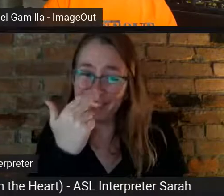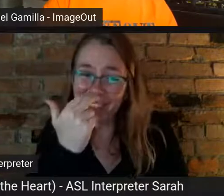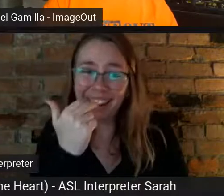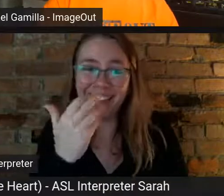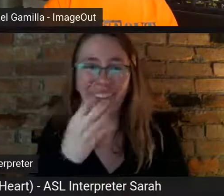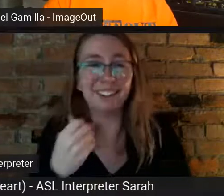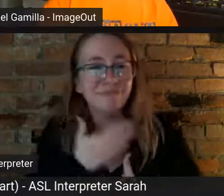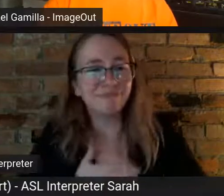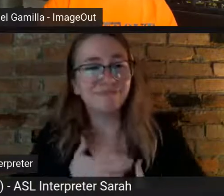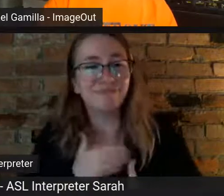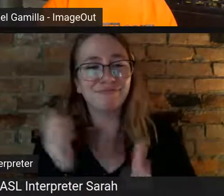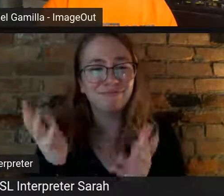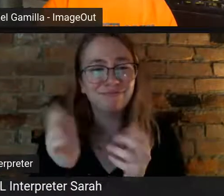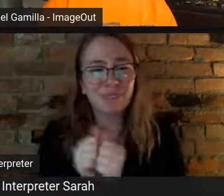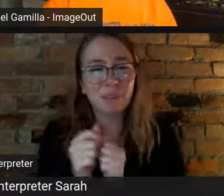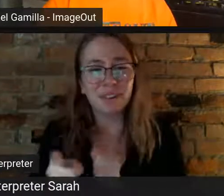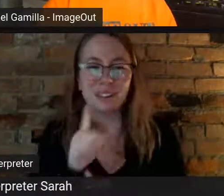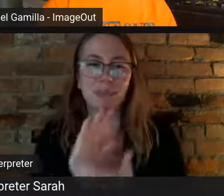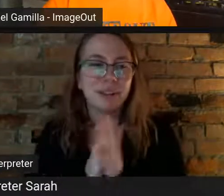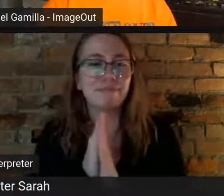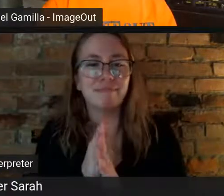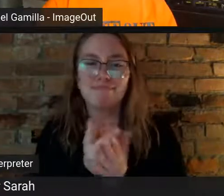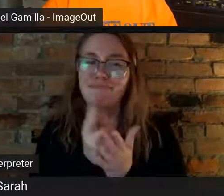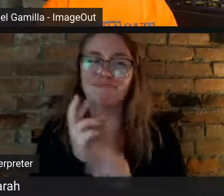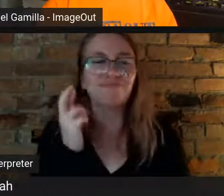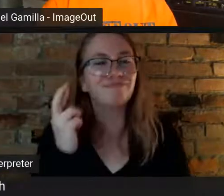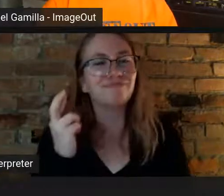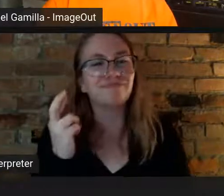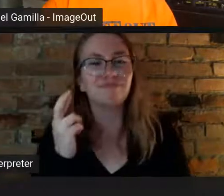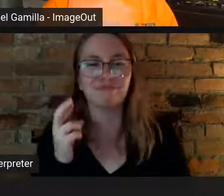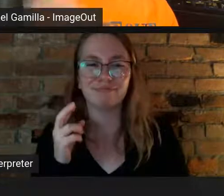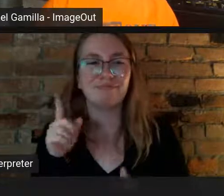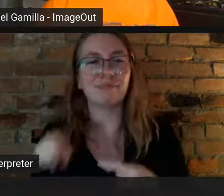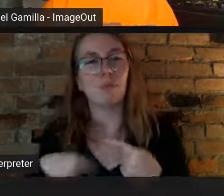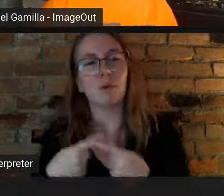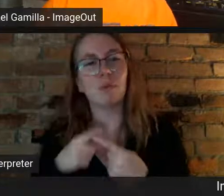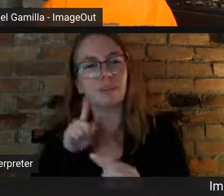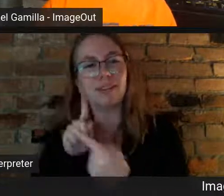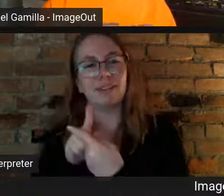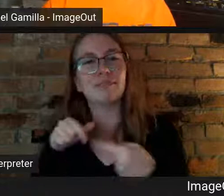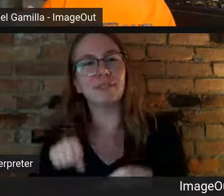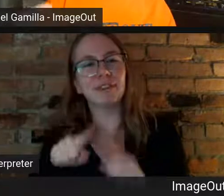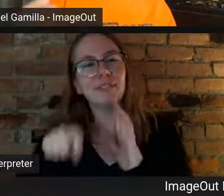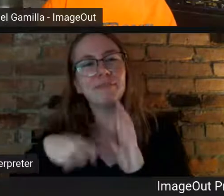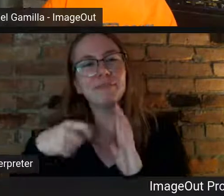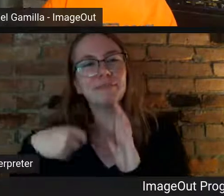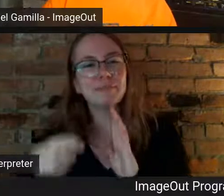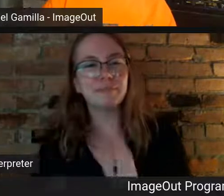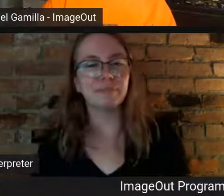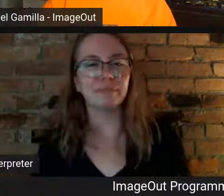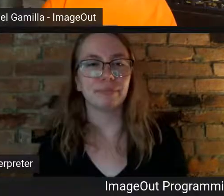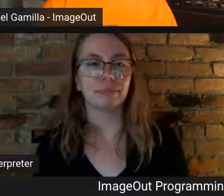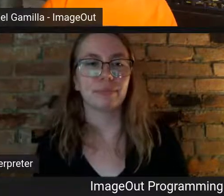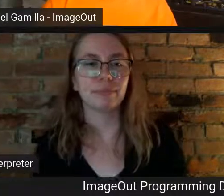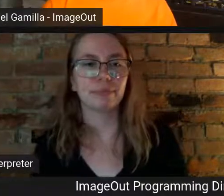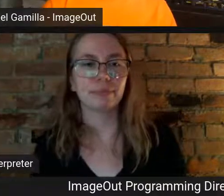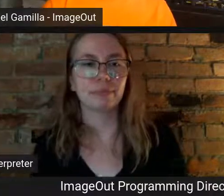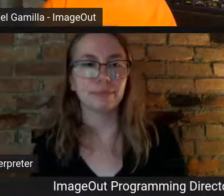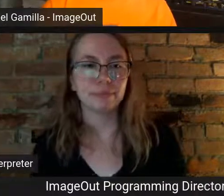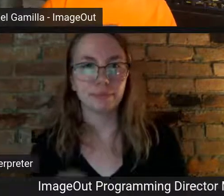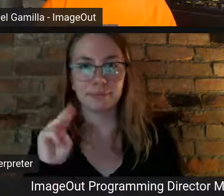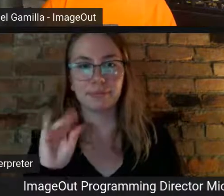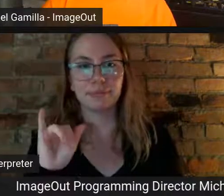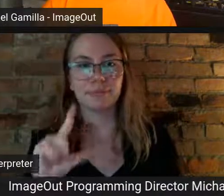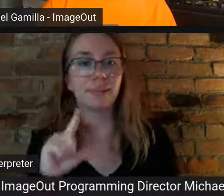been like a true friend that we've met along the way. I think one of the best things about your film